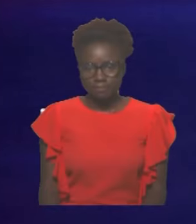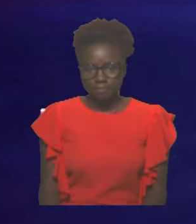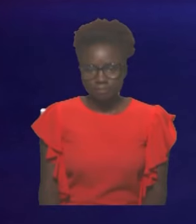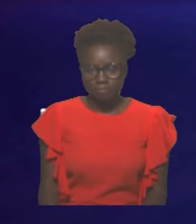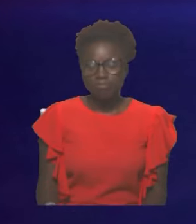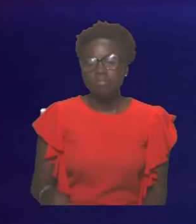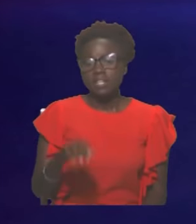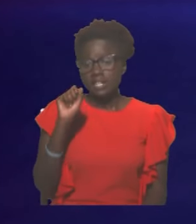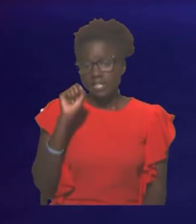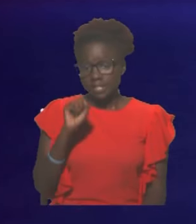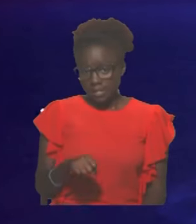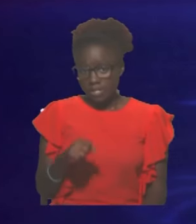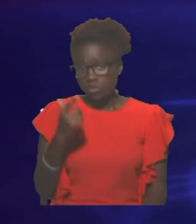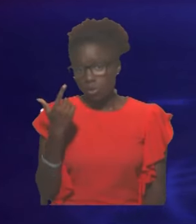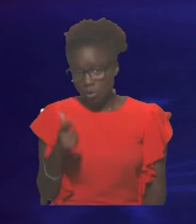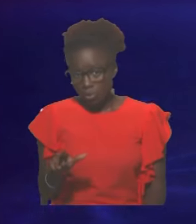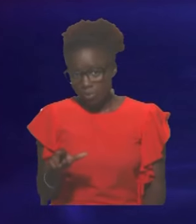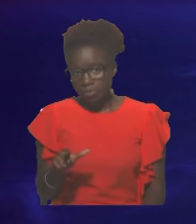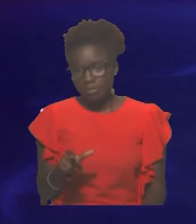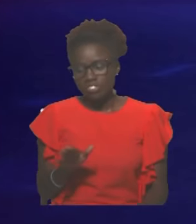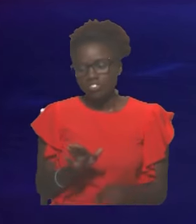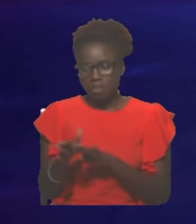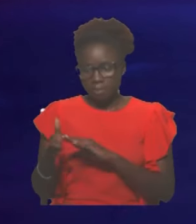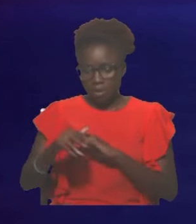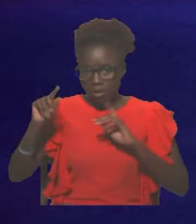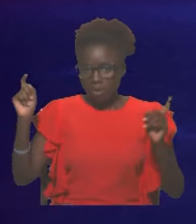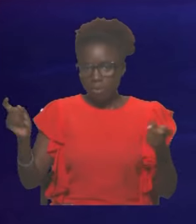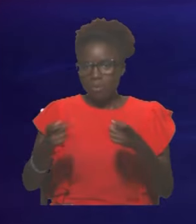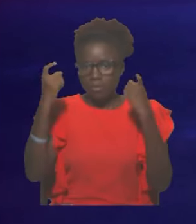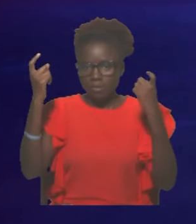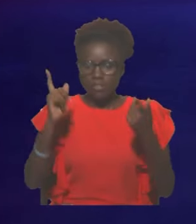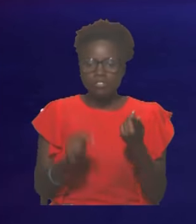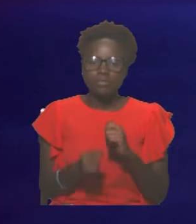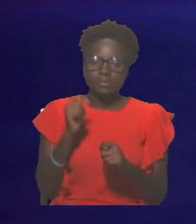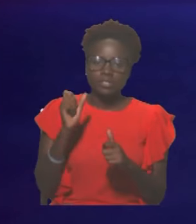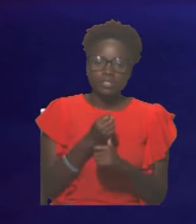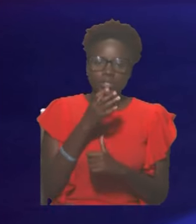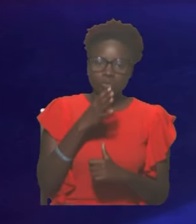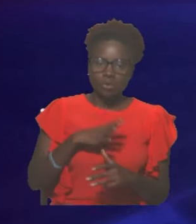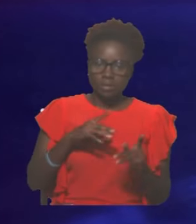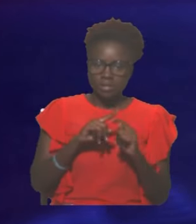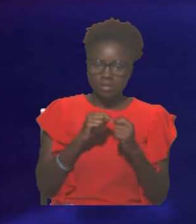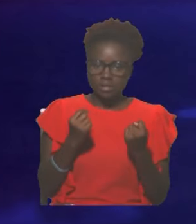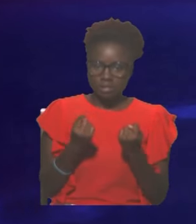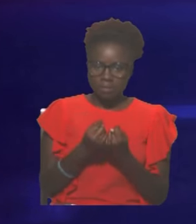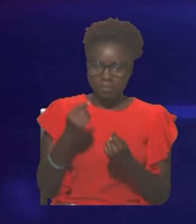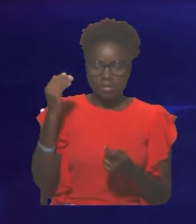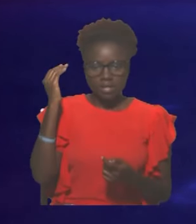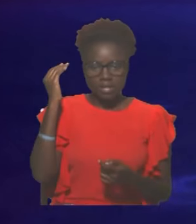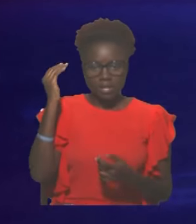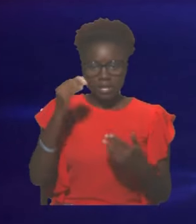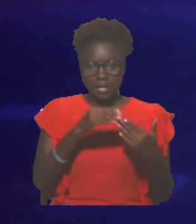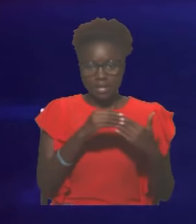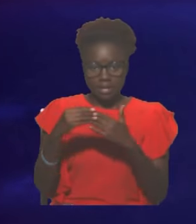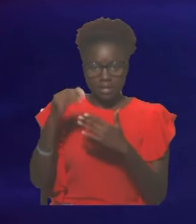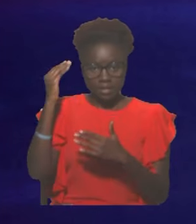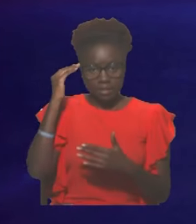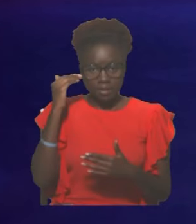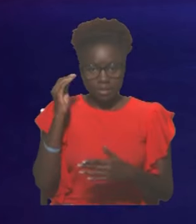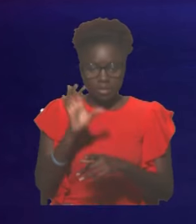Despite suffering a heavy 4-1 defeat at the hands of Jamaica, Trinidad and Tobago senior women's football team co-head coach Damien Briggs said he